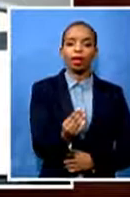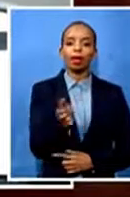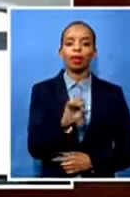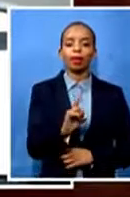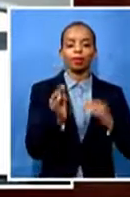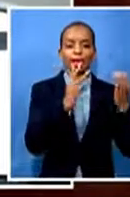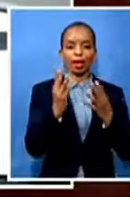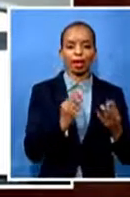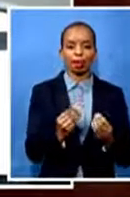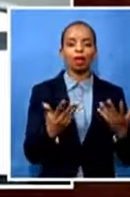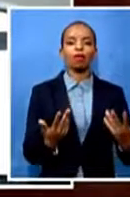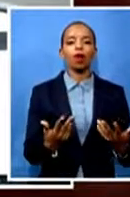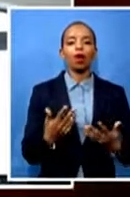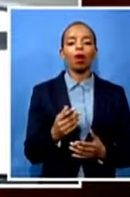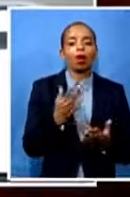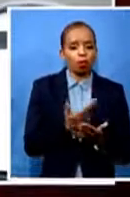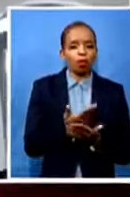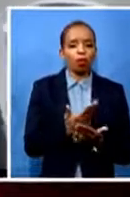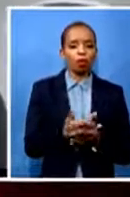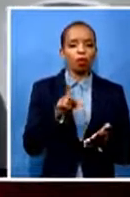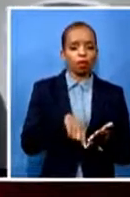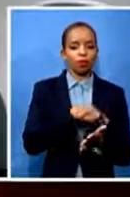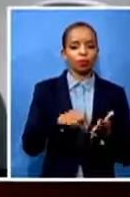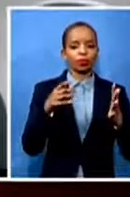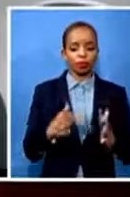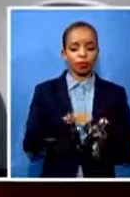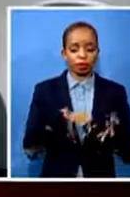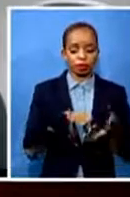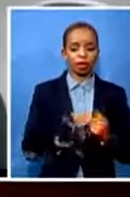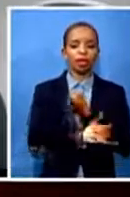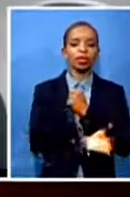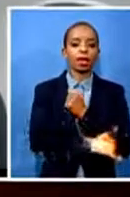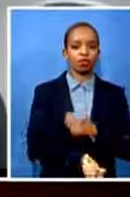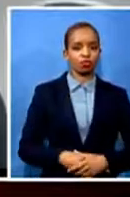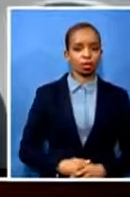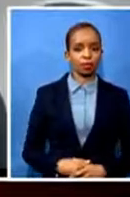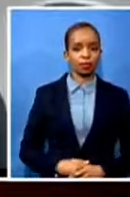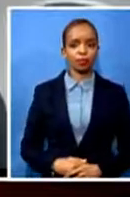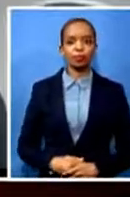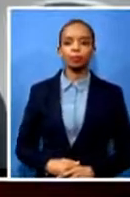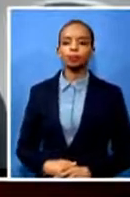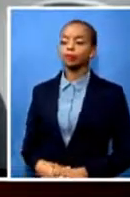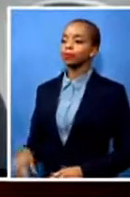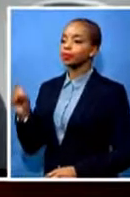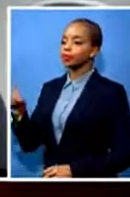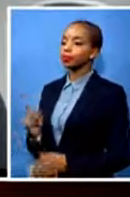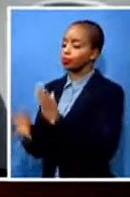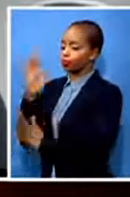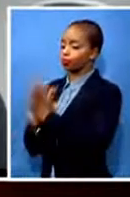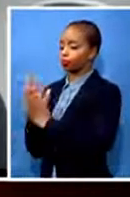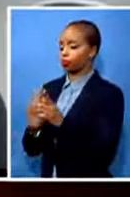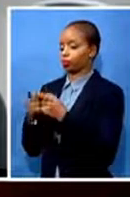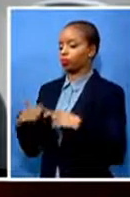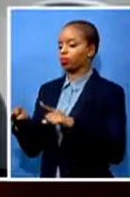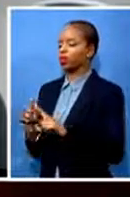the country. Right. So talk to us about your discussions with the Independent Electoral Commission. What has been agreed to in order for the IEC